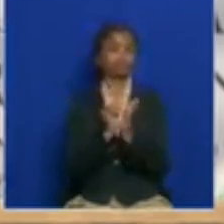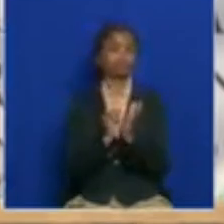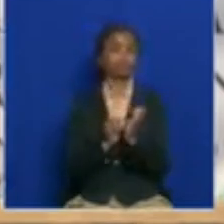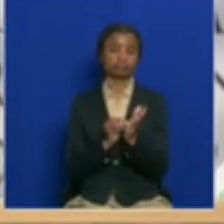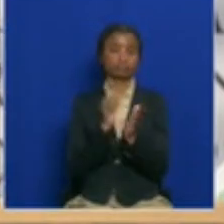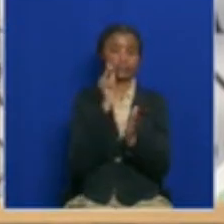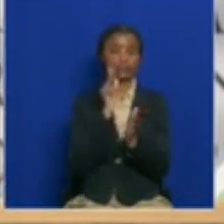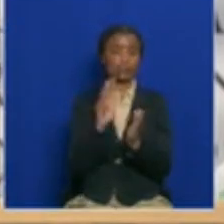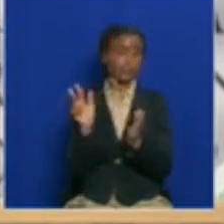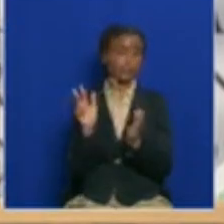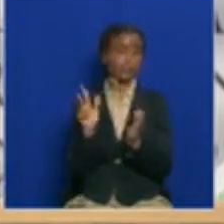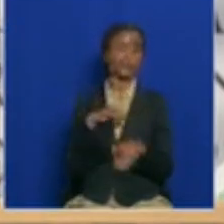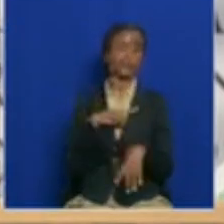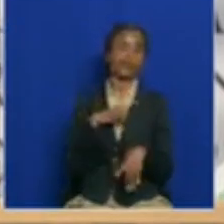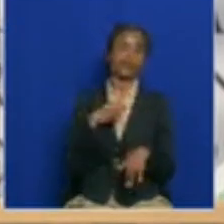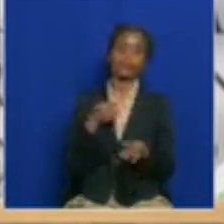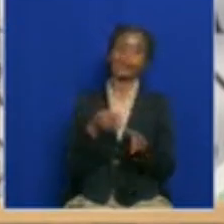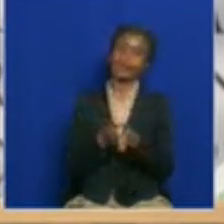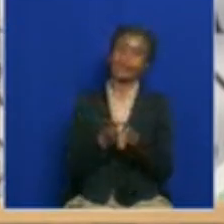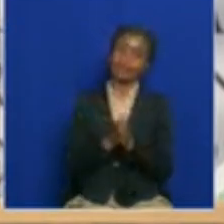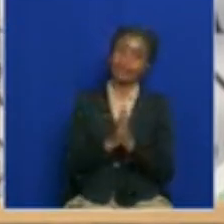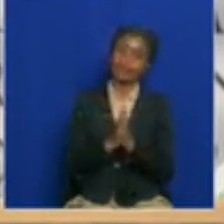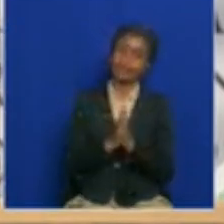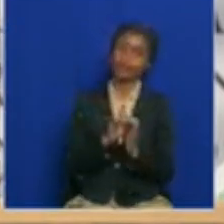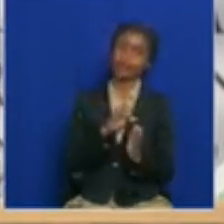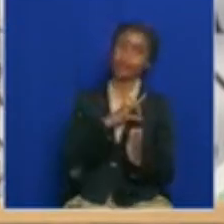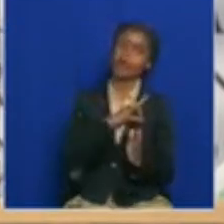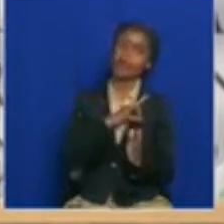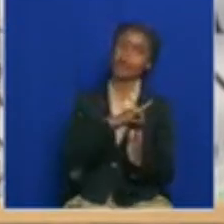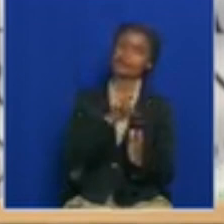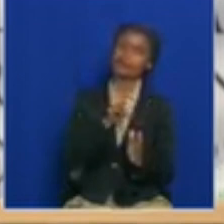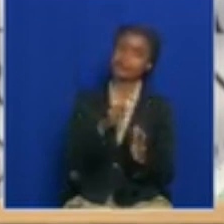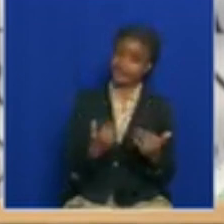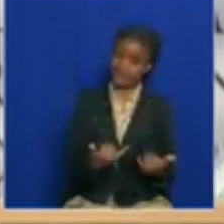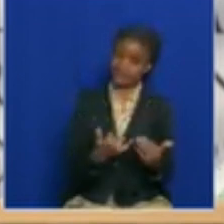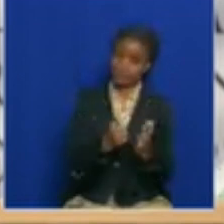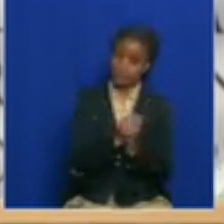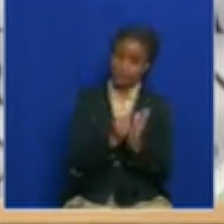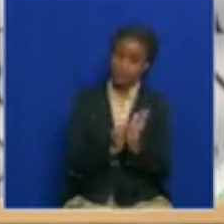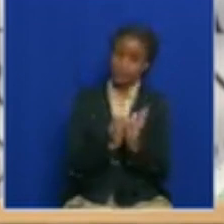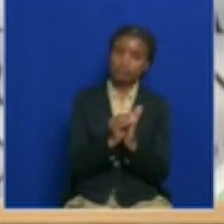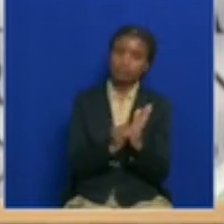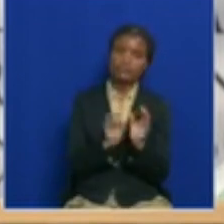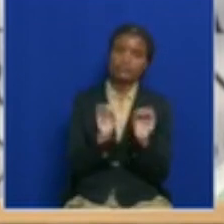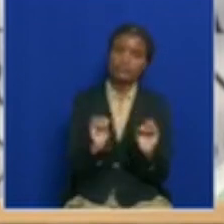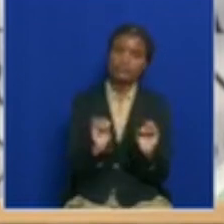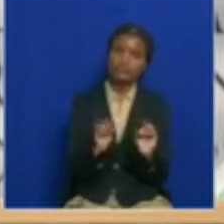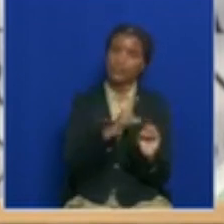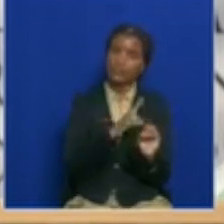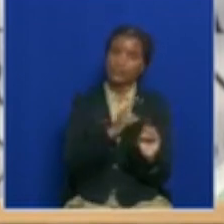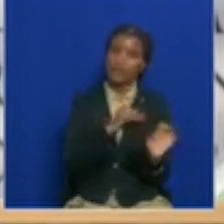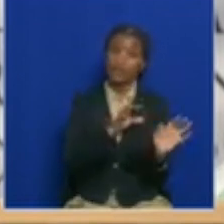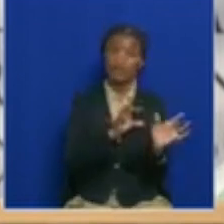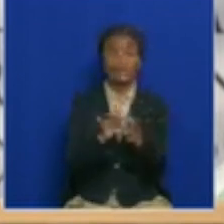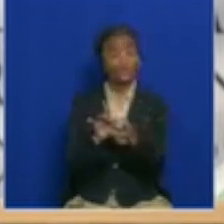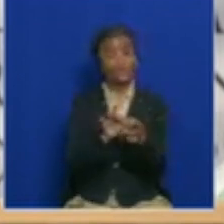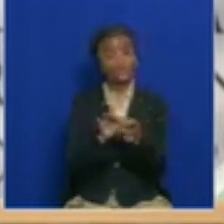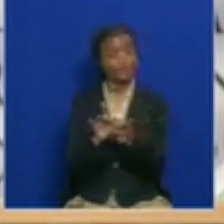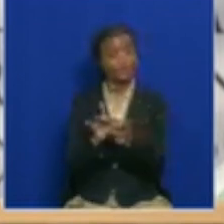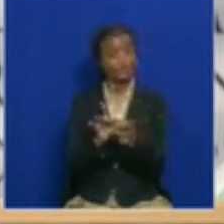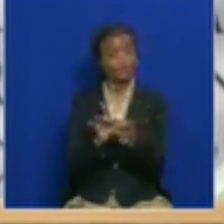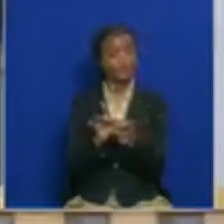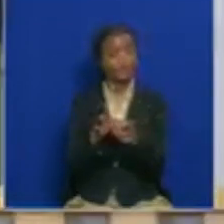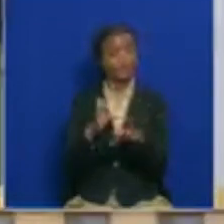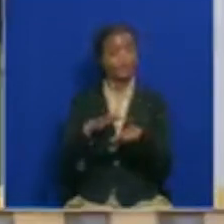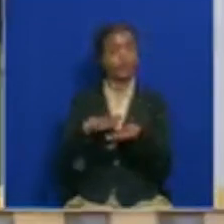why they don't form part of this particular statement. And then you don't have to elaborate on the relationship you have with each one of them.